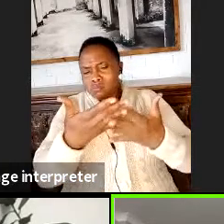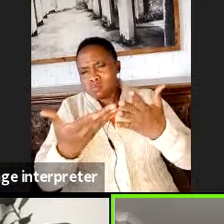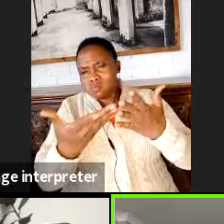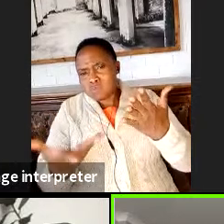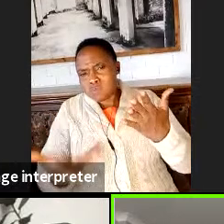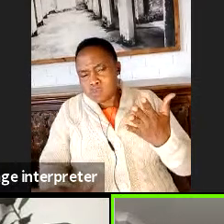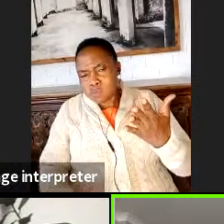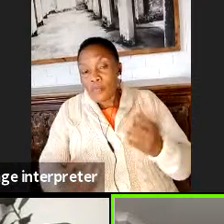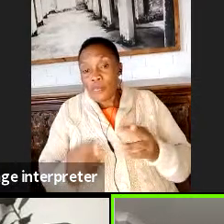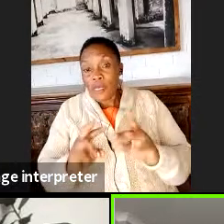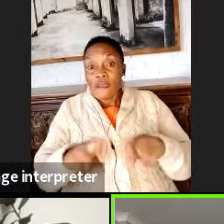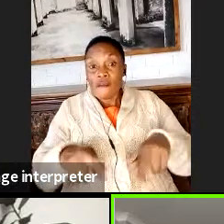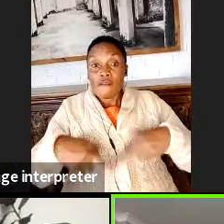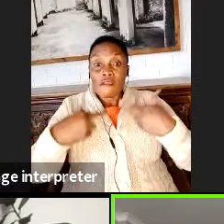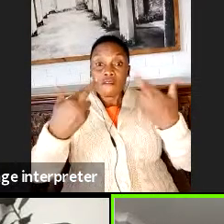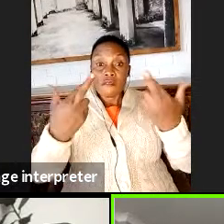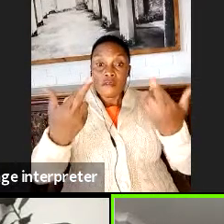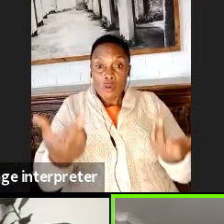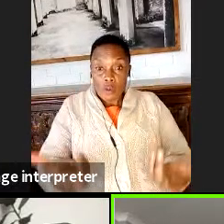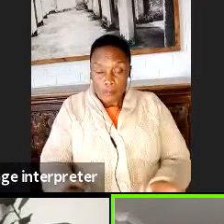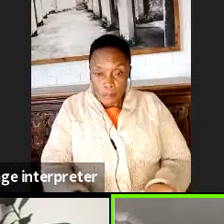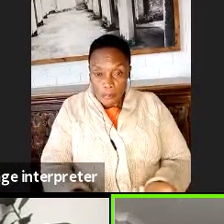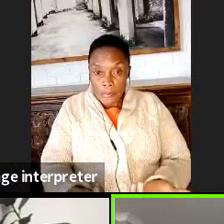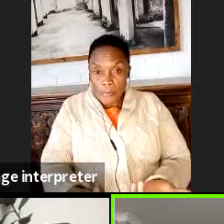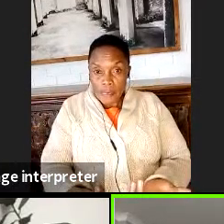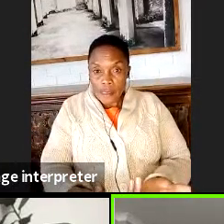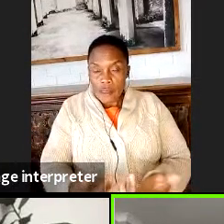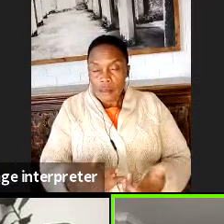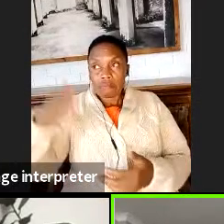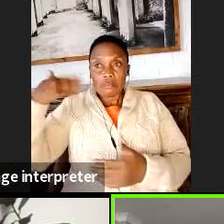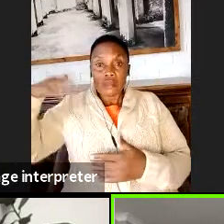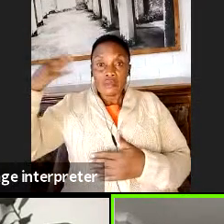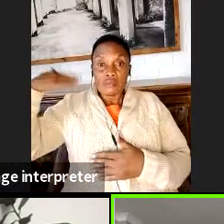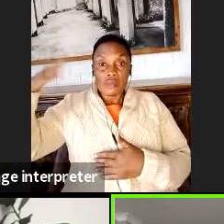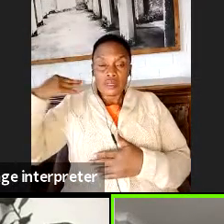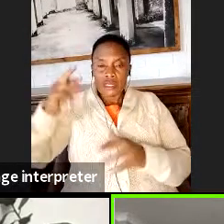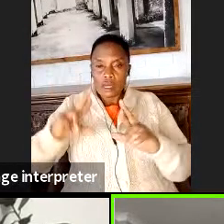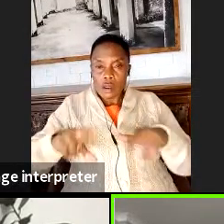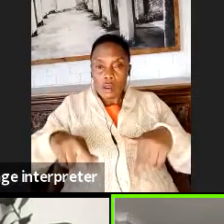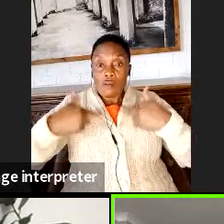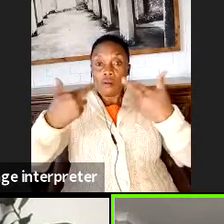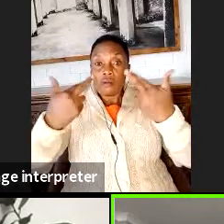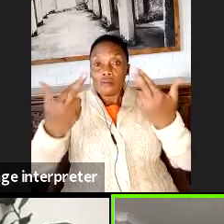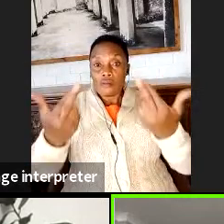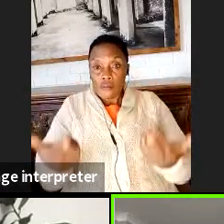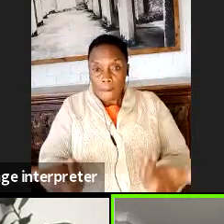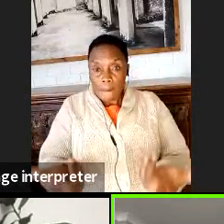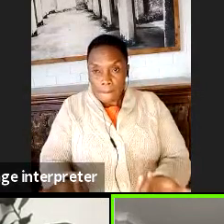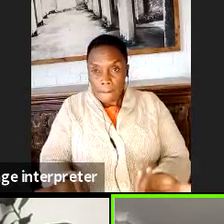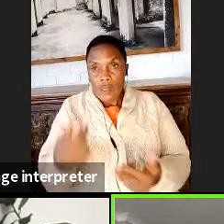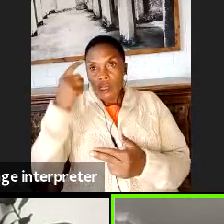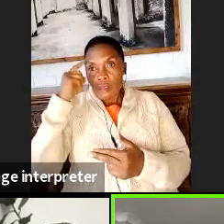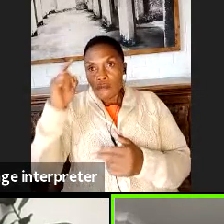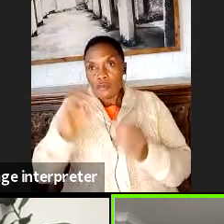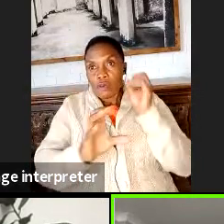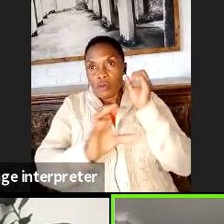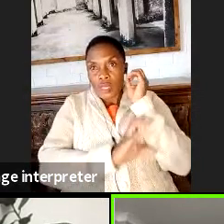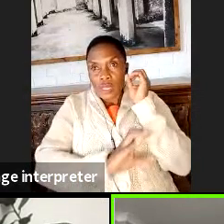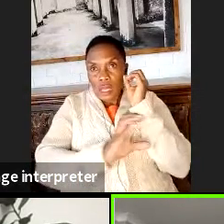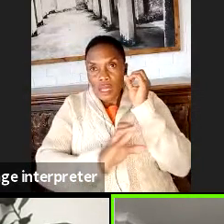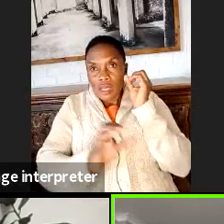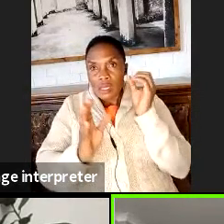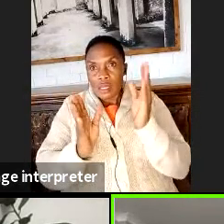all, reviewing the previous reviews for the country